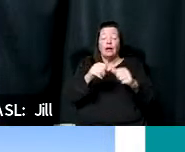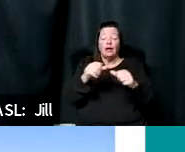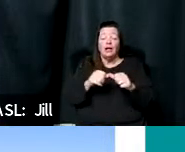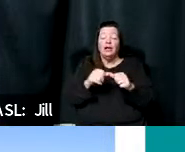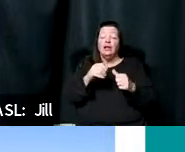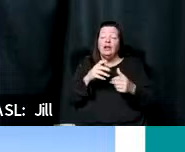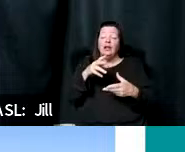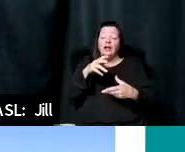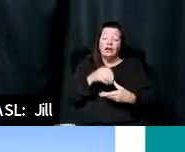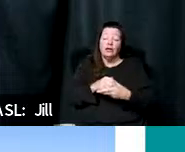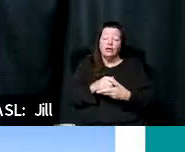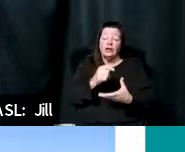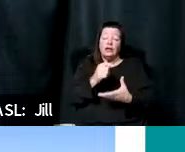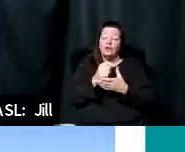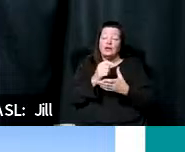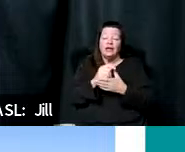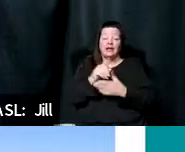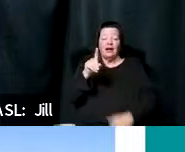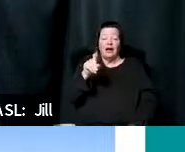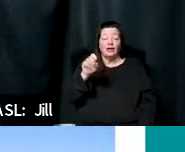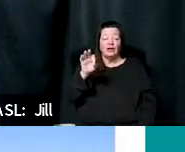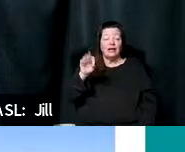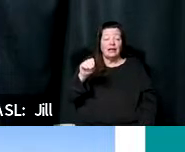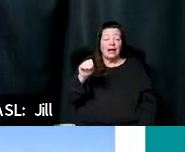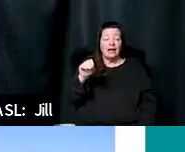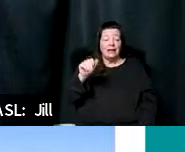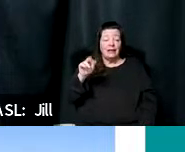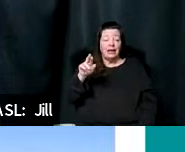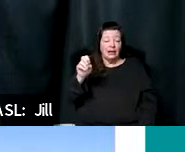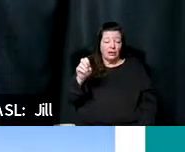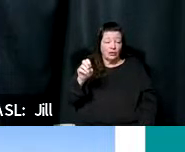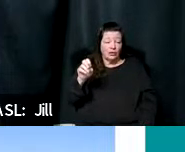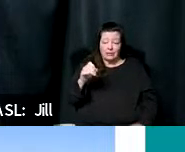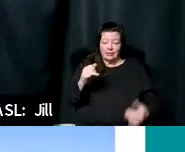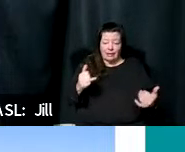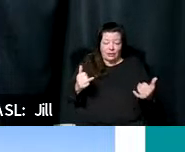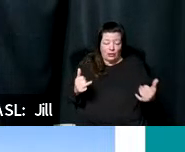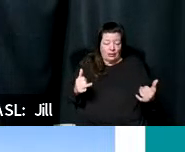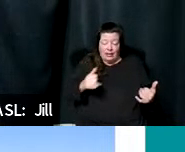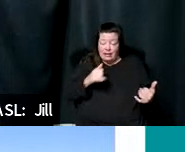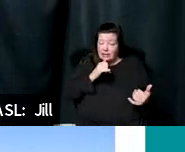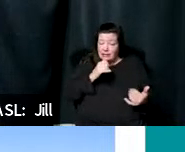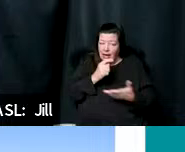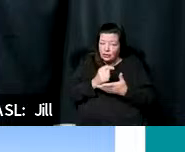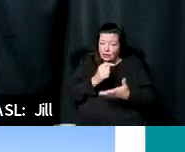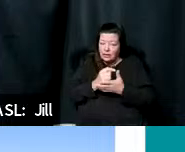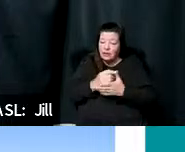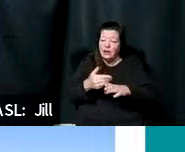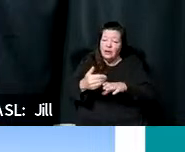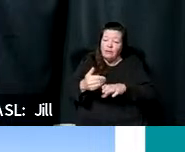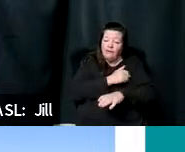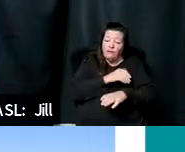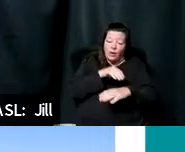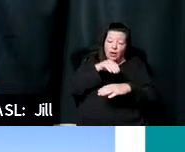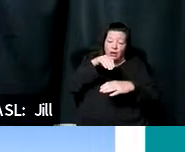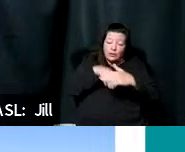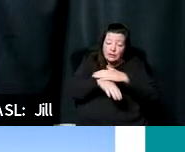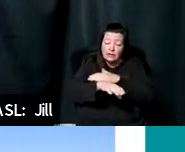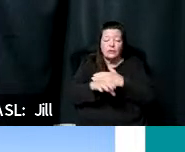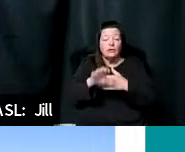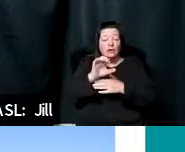treating 190 acres of stormwater currently that is not treated before it runs into the Columbia River.